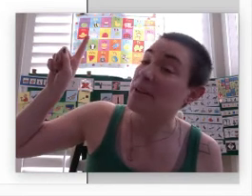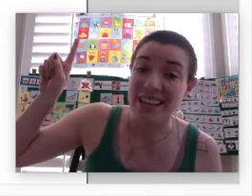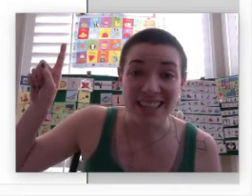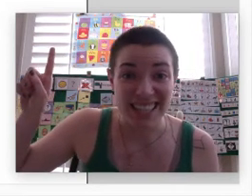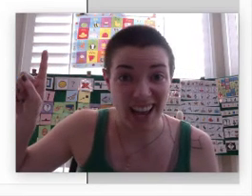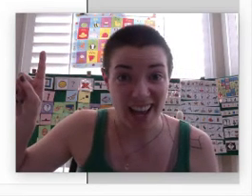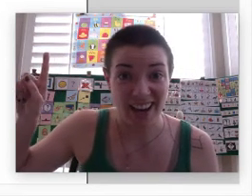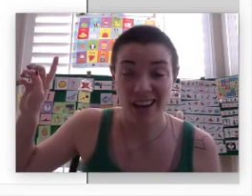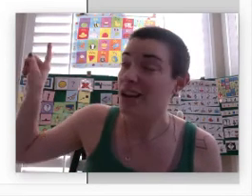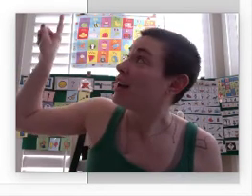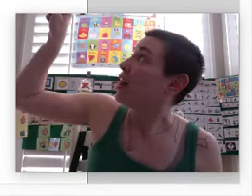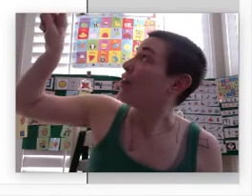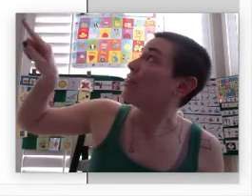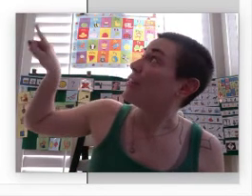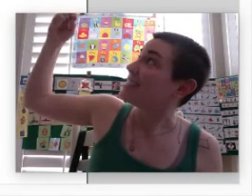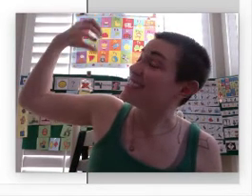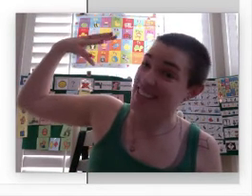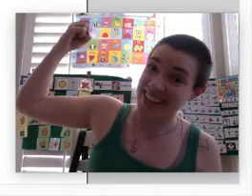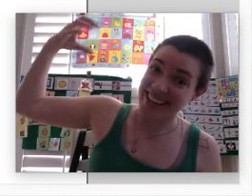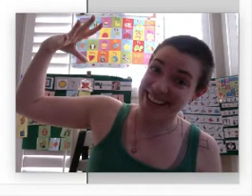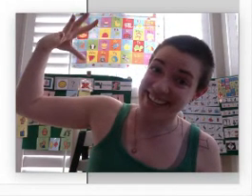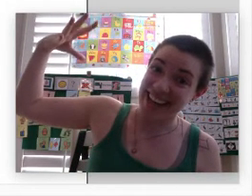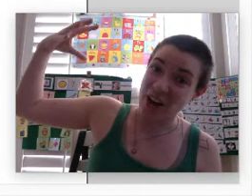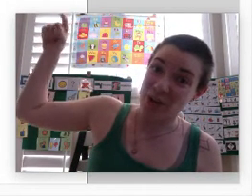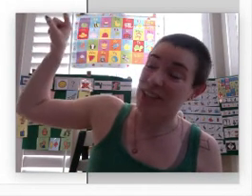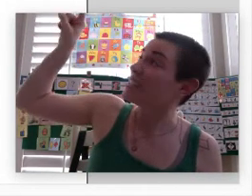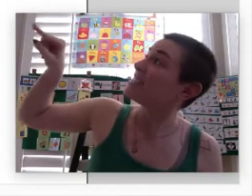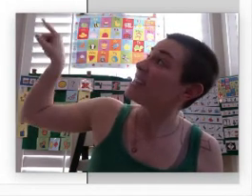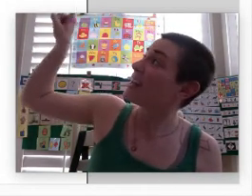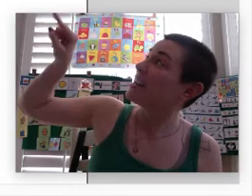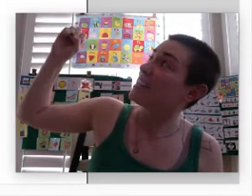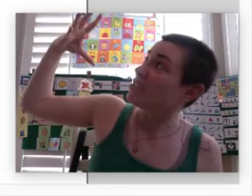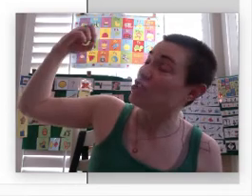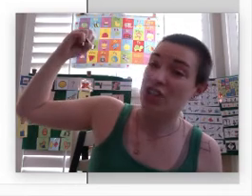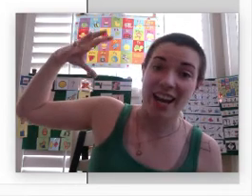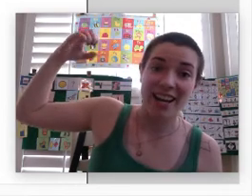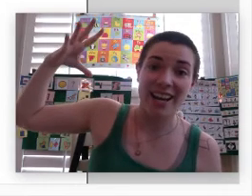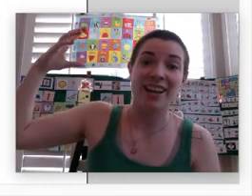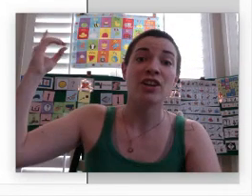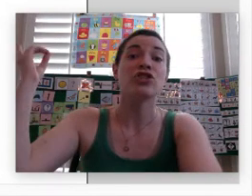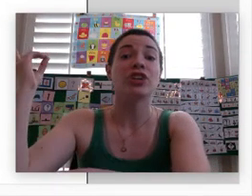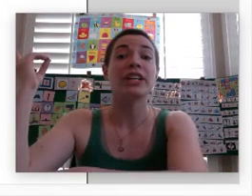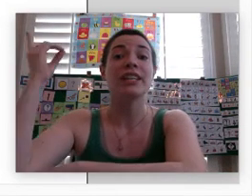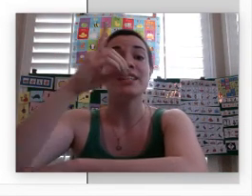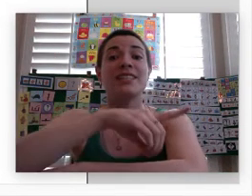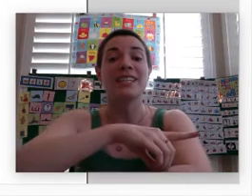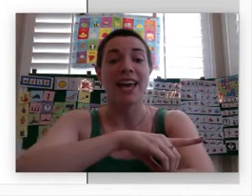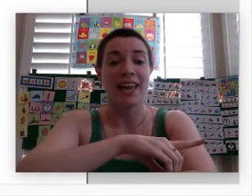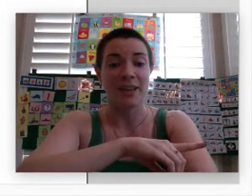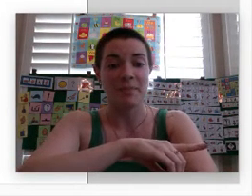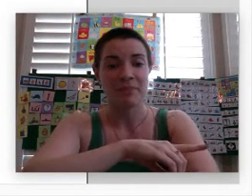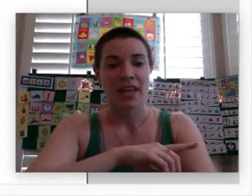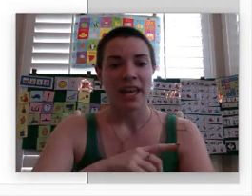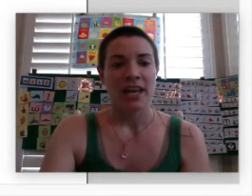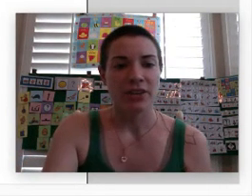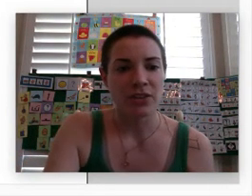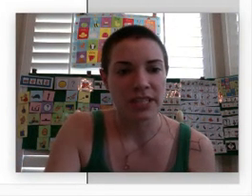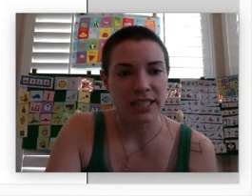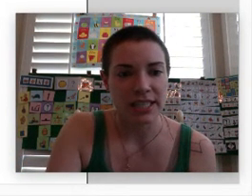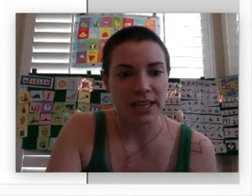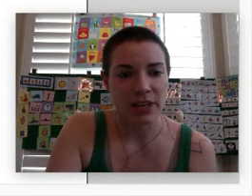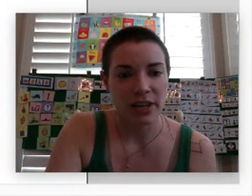up in the sky, the sun is out. The sun is shining during the day.